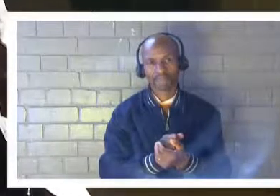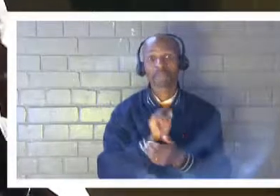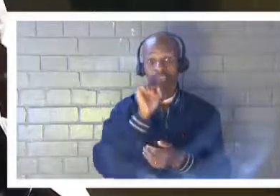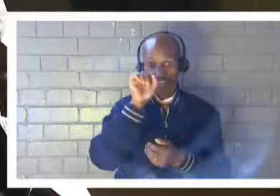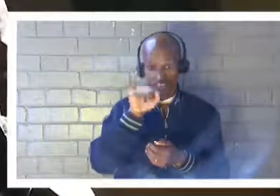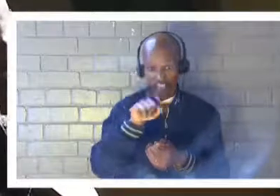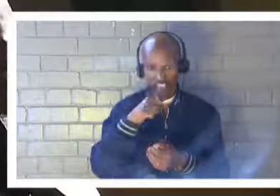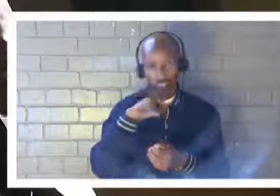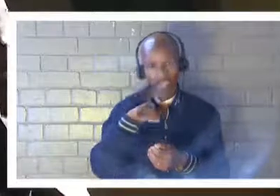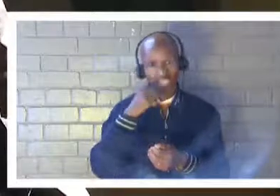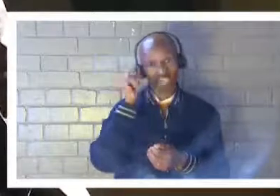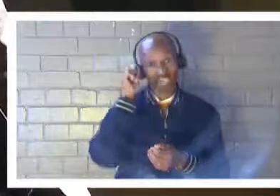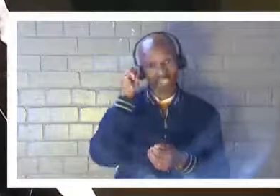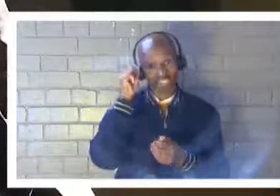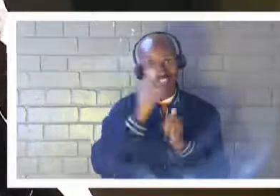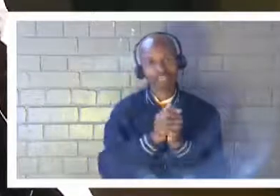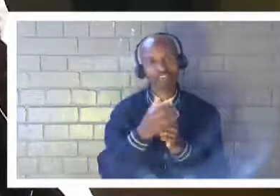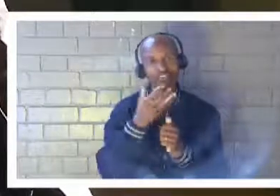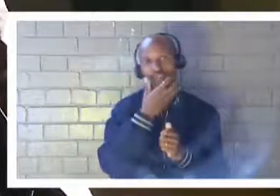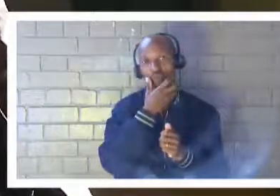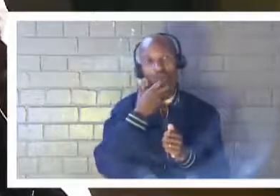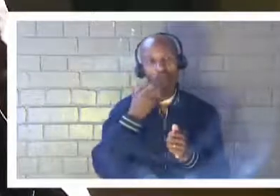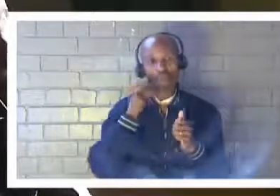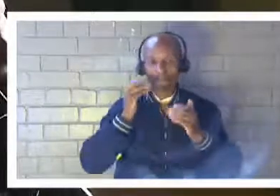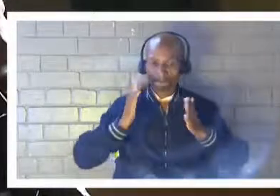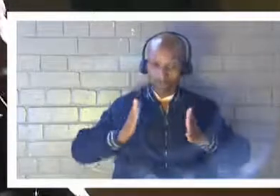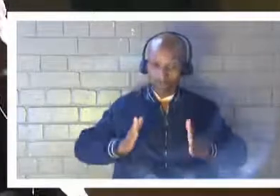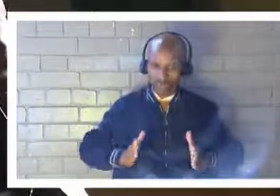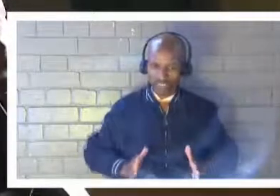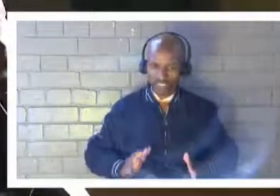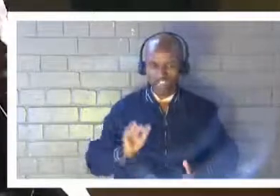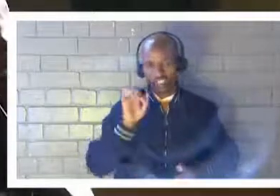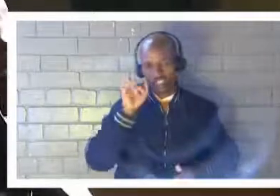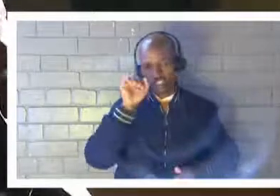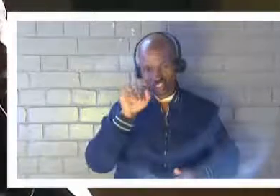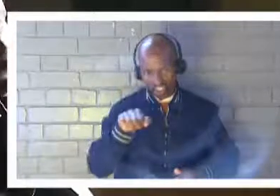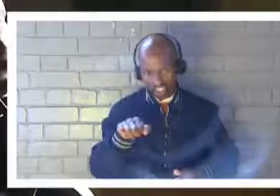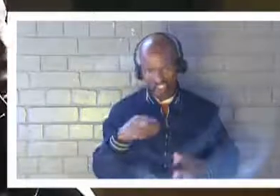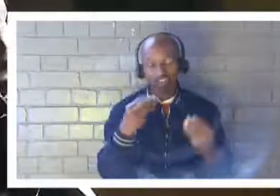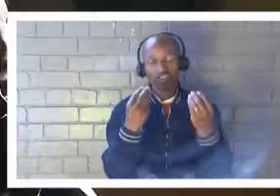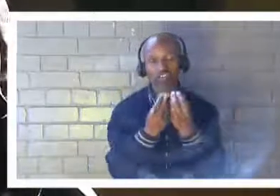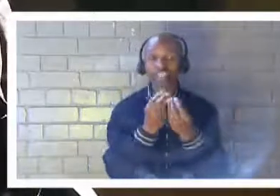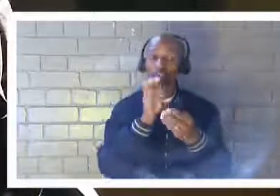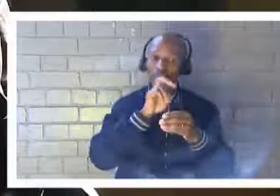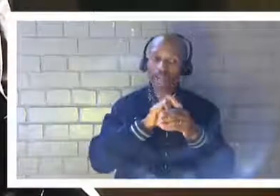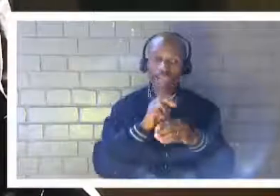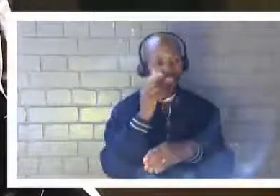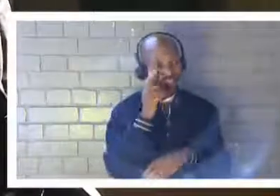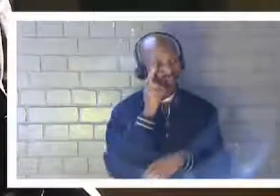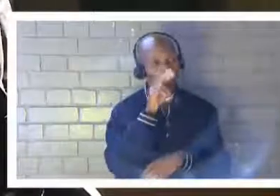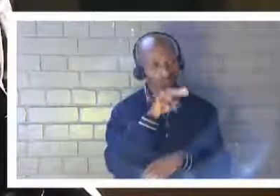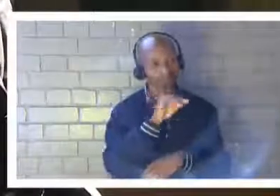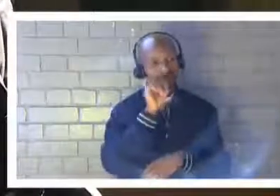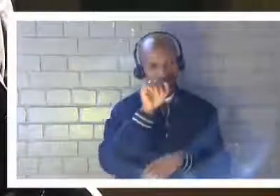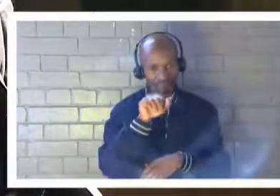Yes, I understand warm bodies. It is a matter that we need to look into.